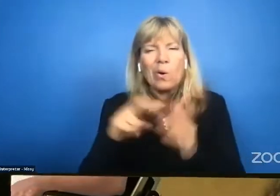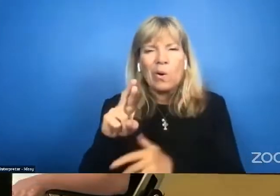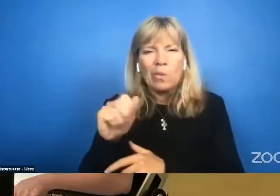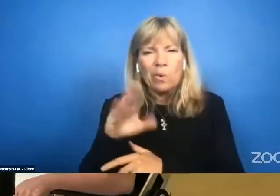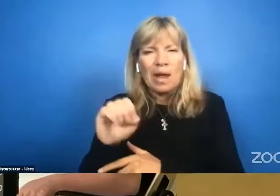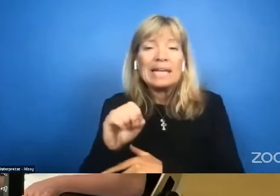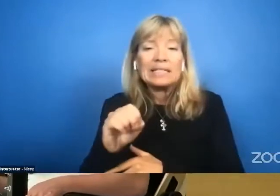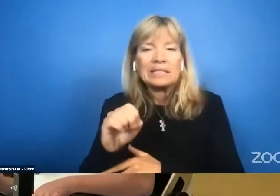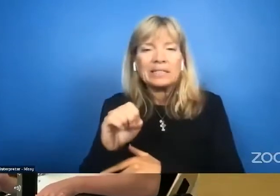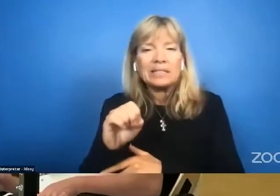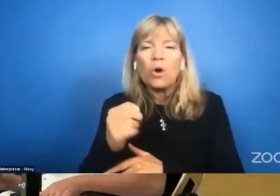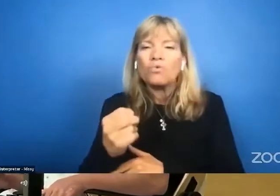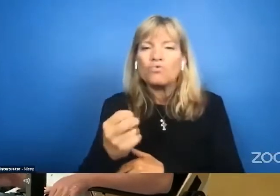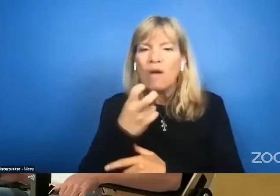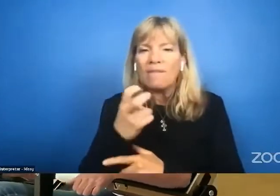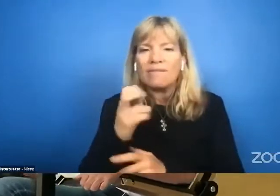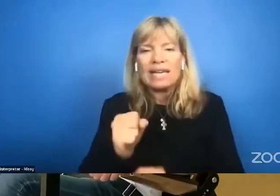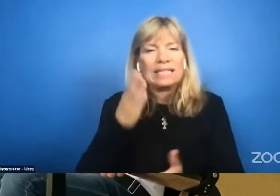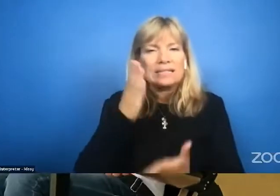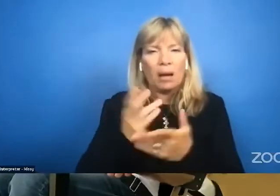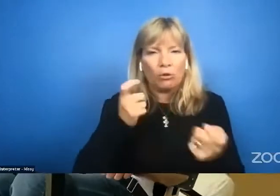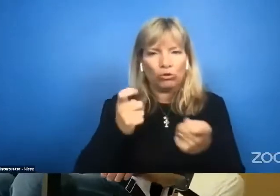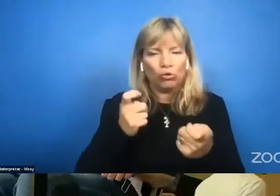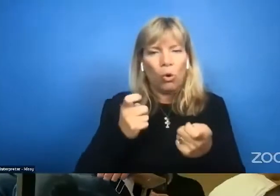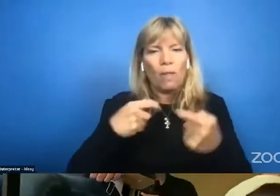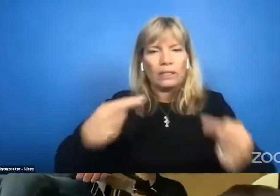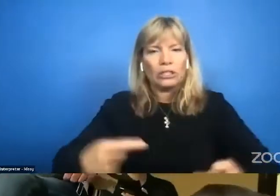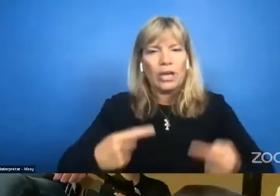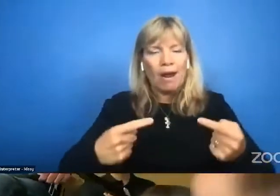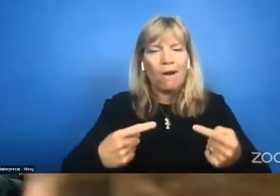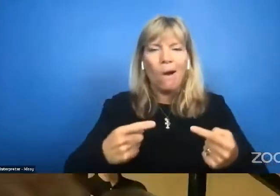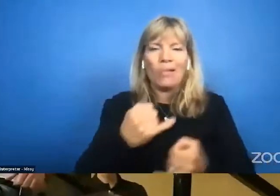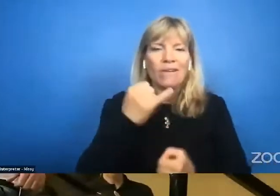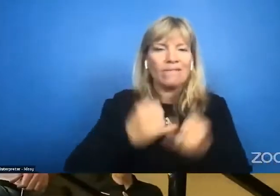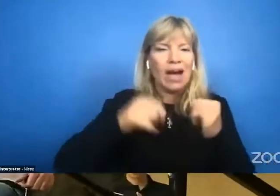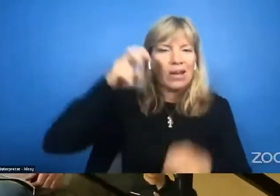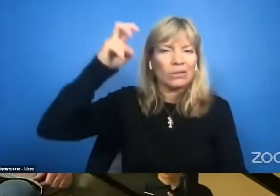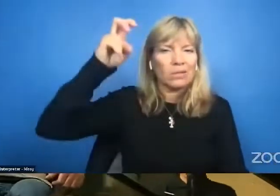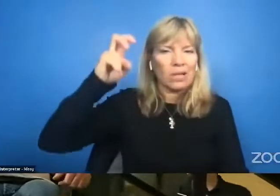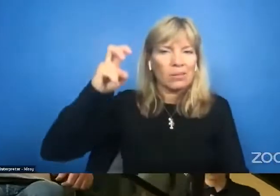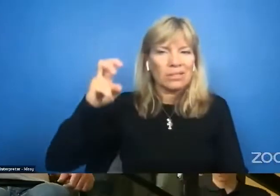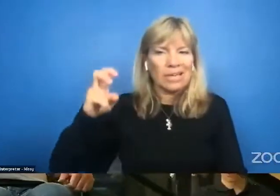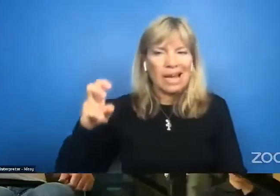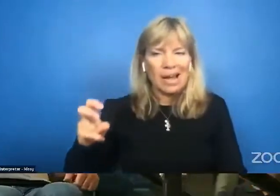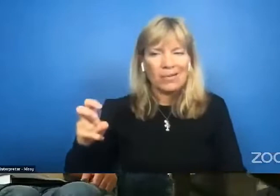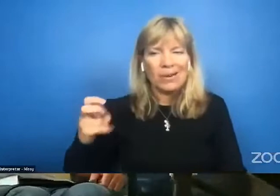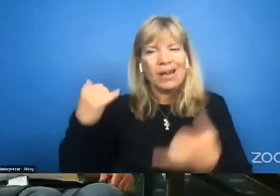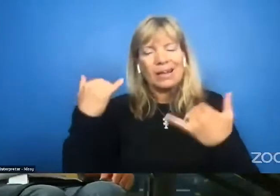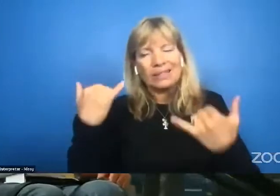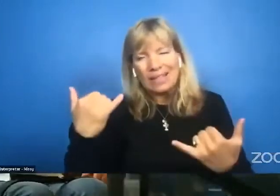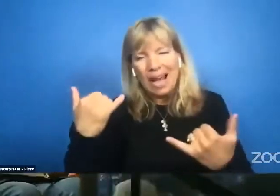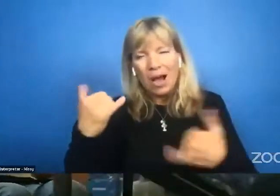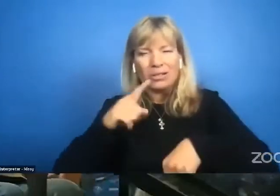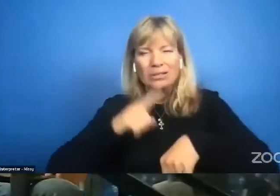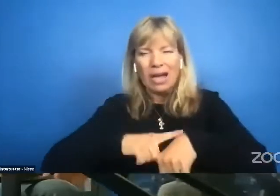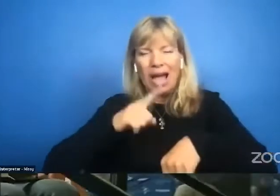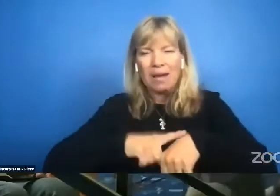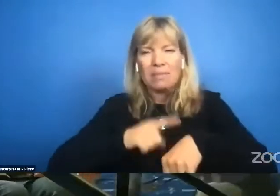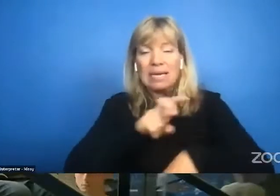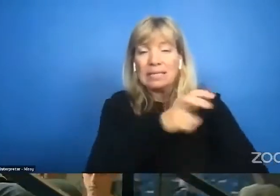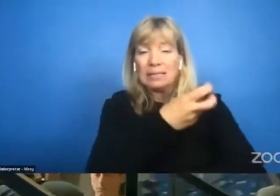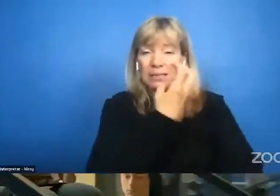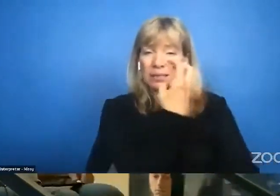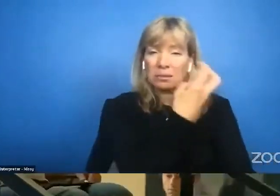chair on the final decline. Now, spin of the chair, 35, it's gone, and